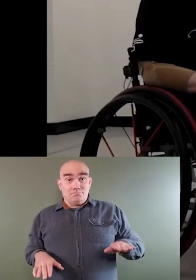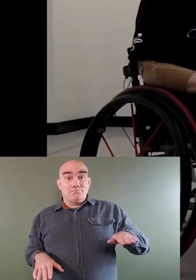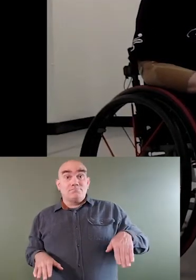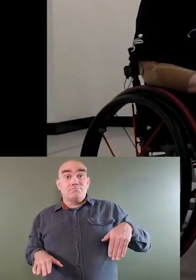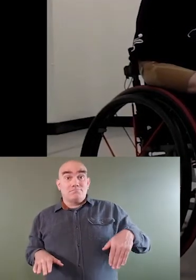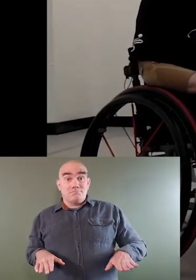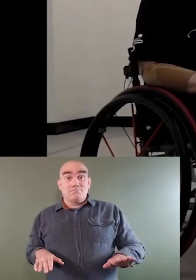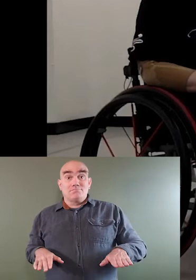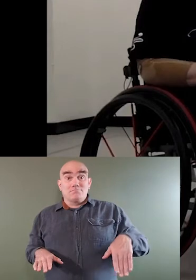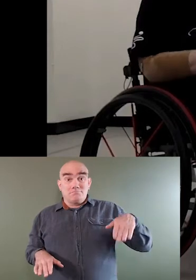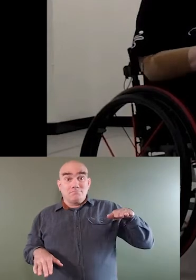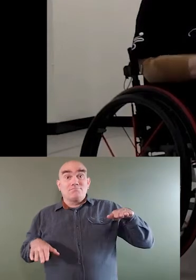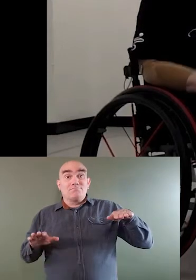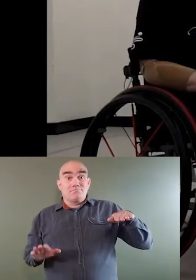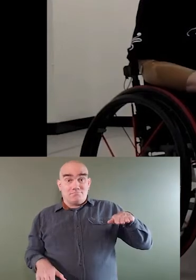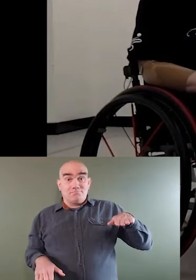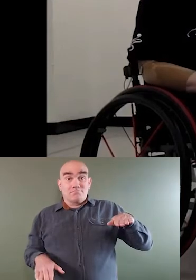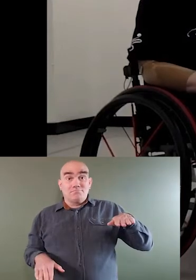And 3.